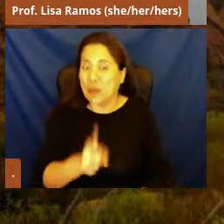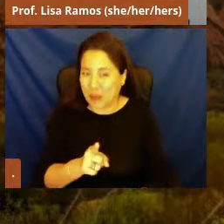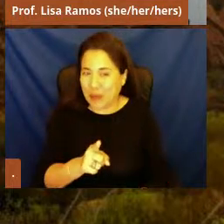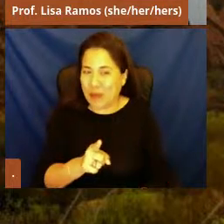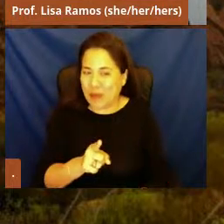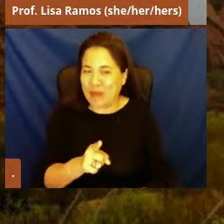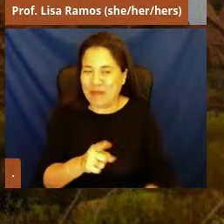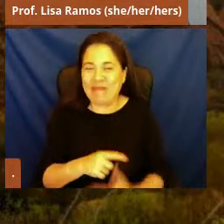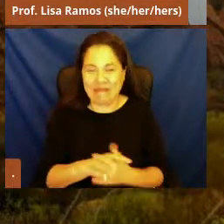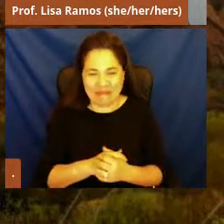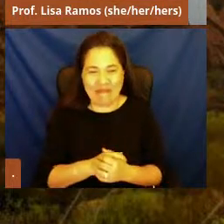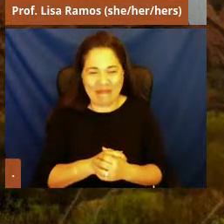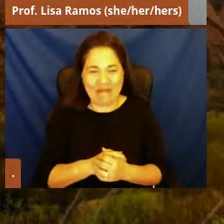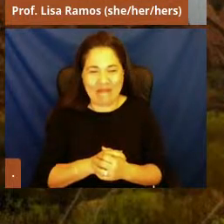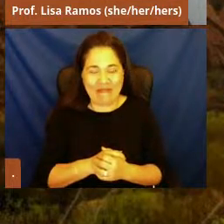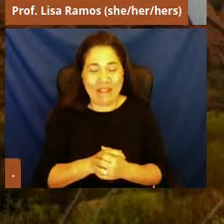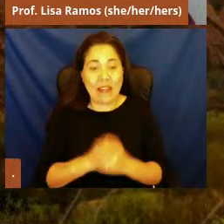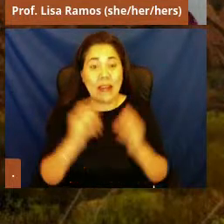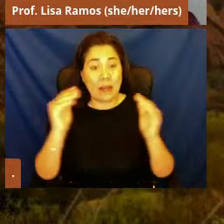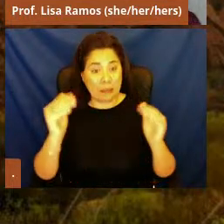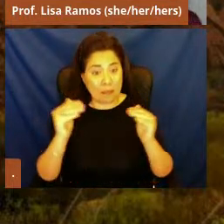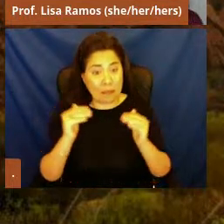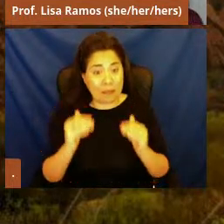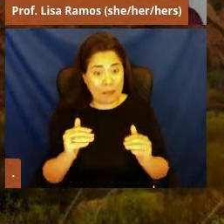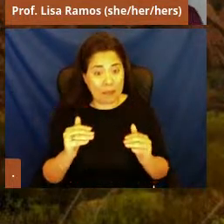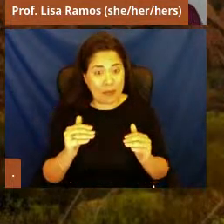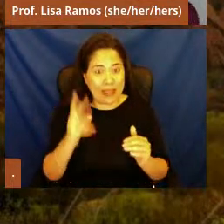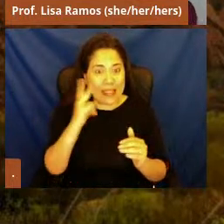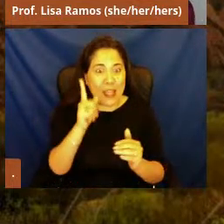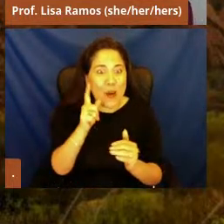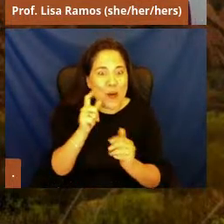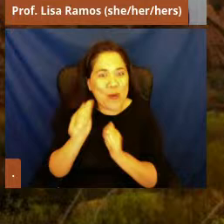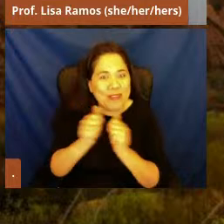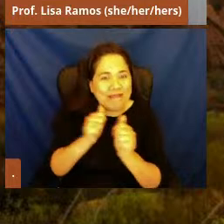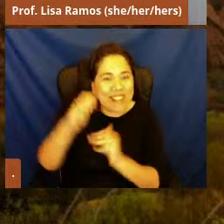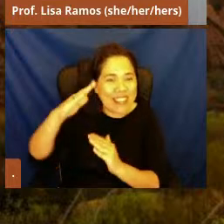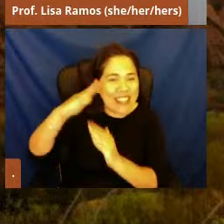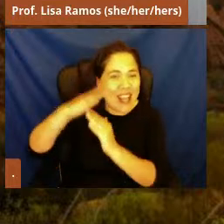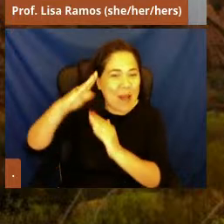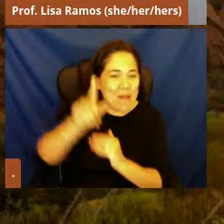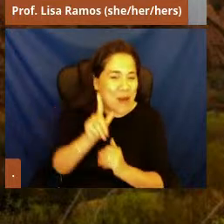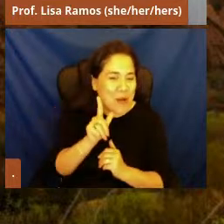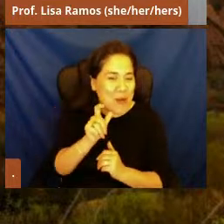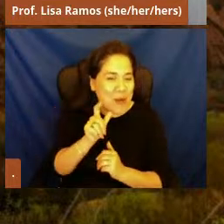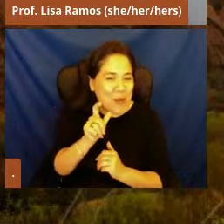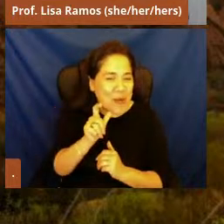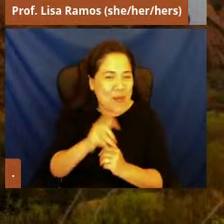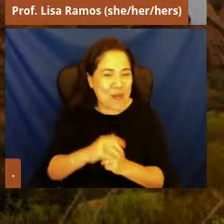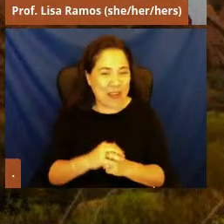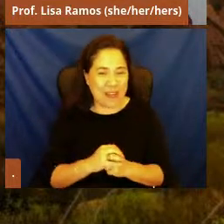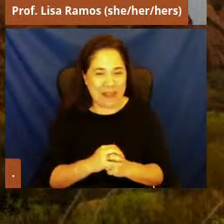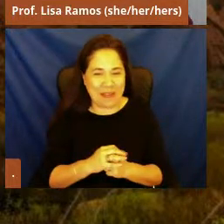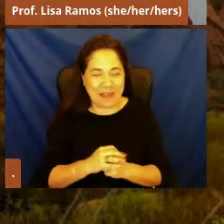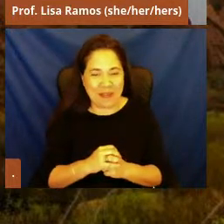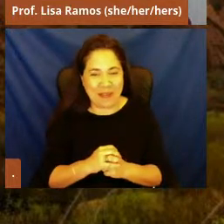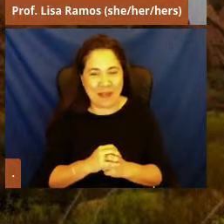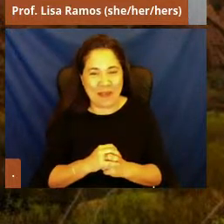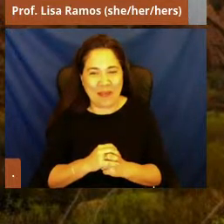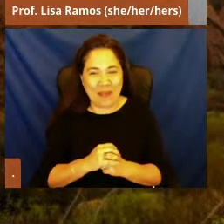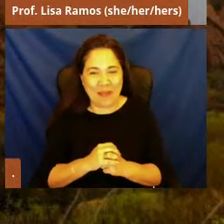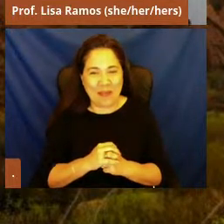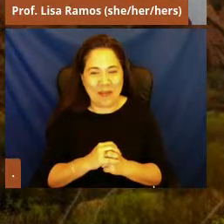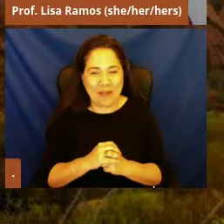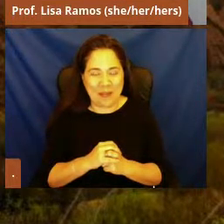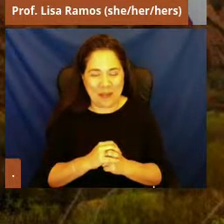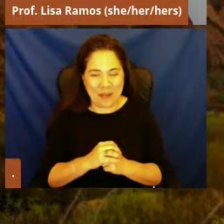see. And next we'll see the leaderboard. So let's see if we can see who's on top, the